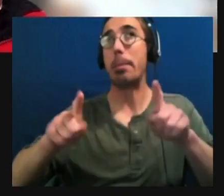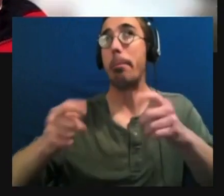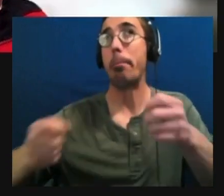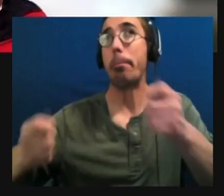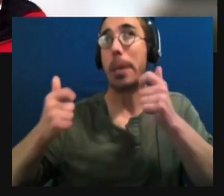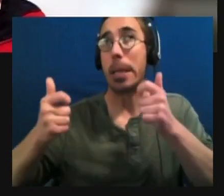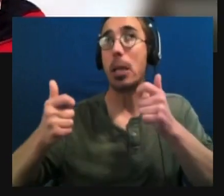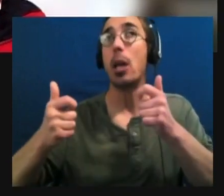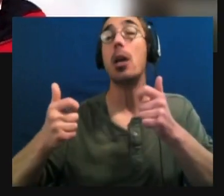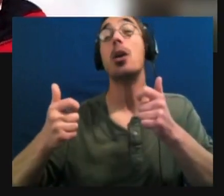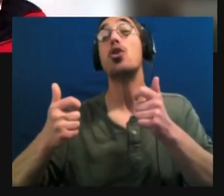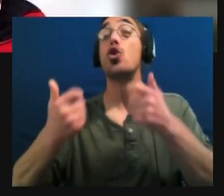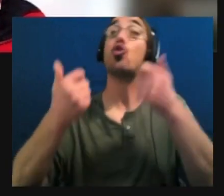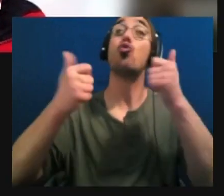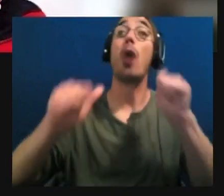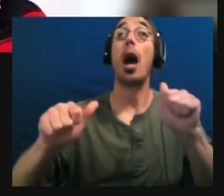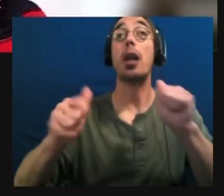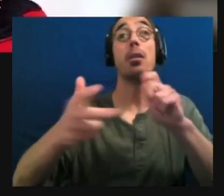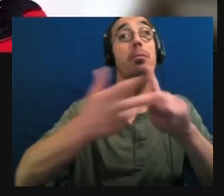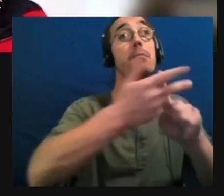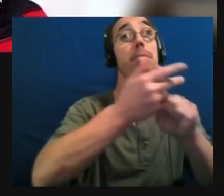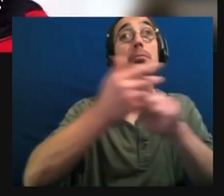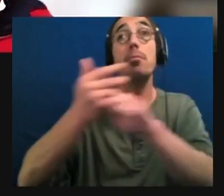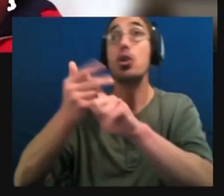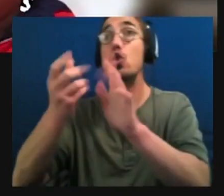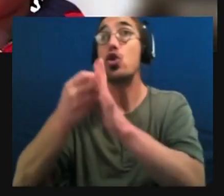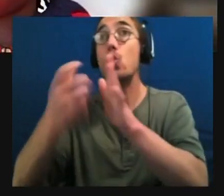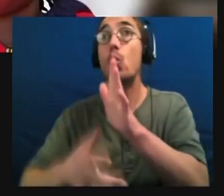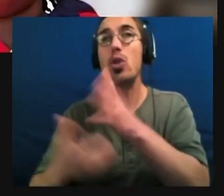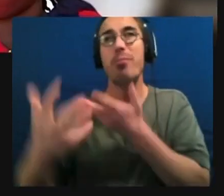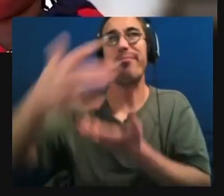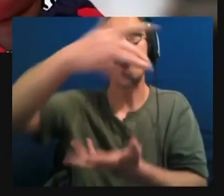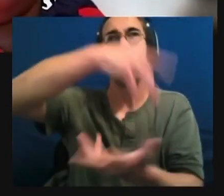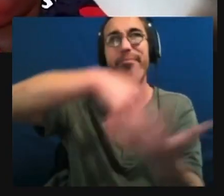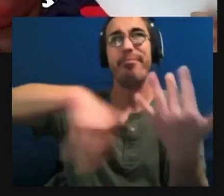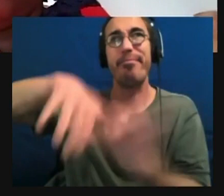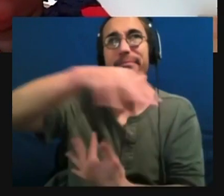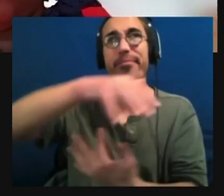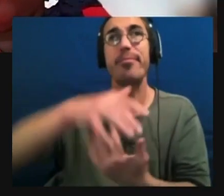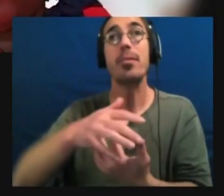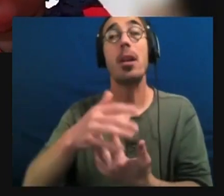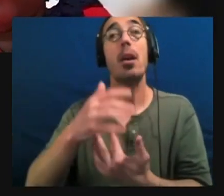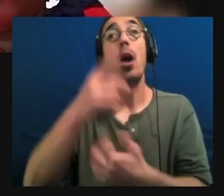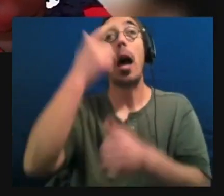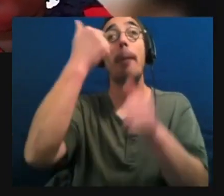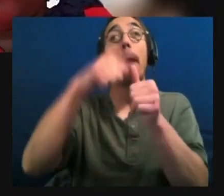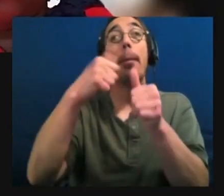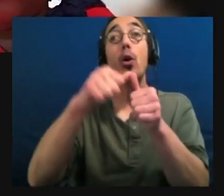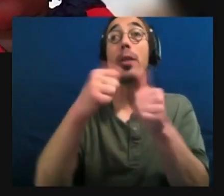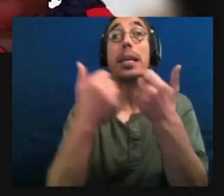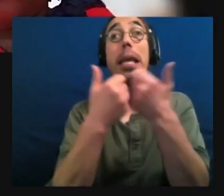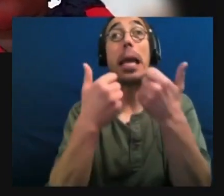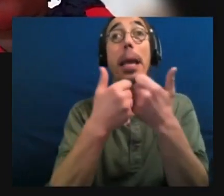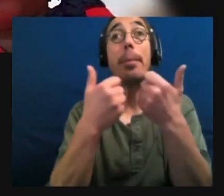to interact. One specific thing I dislike is the game Kahoot.